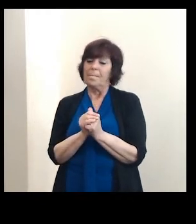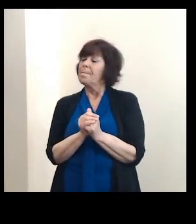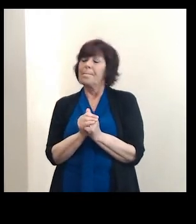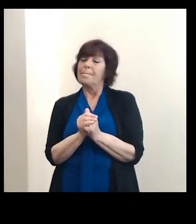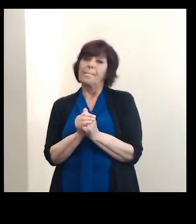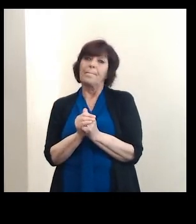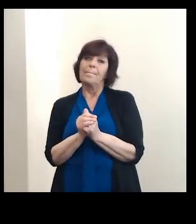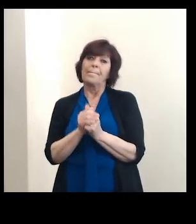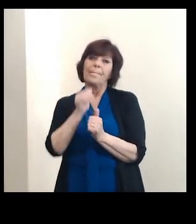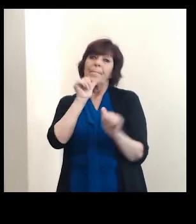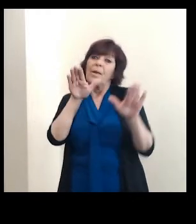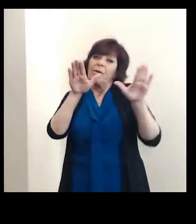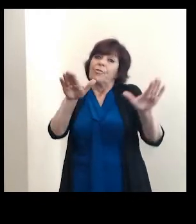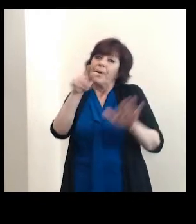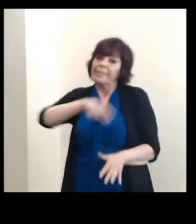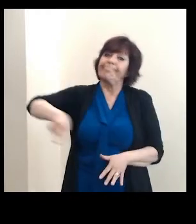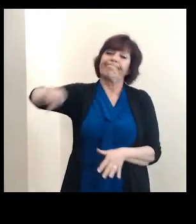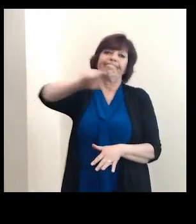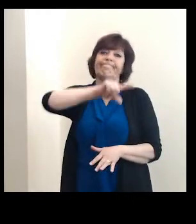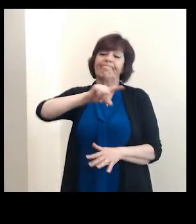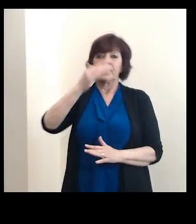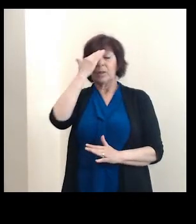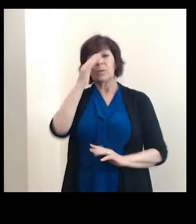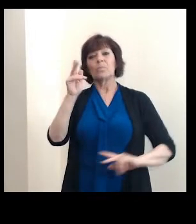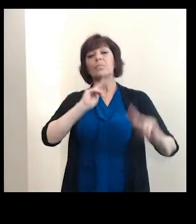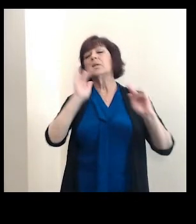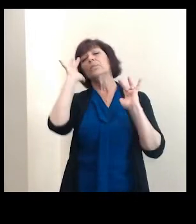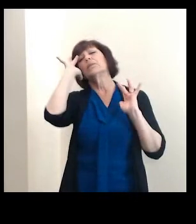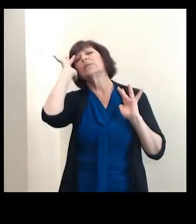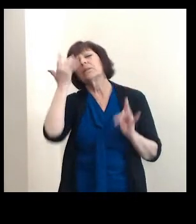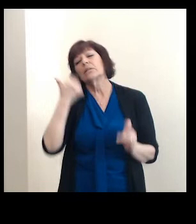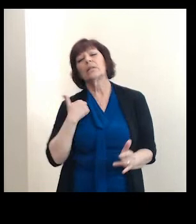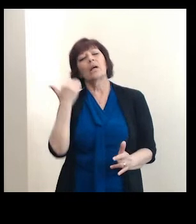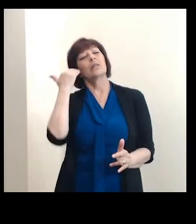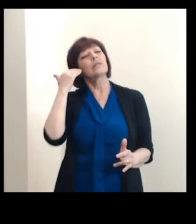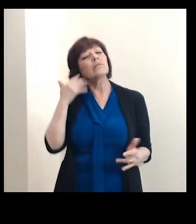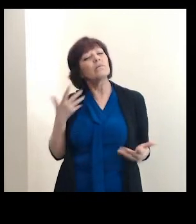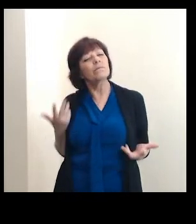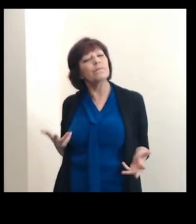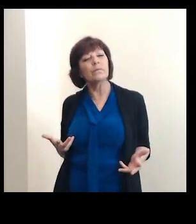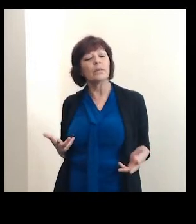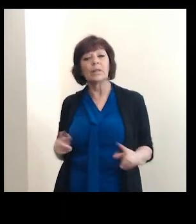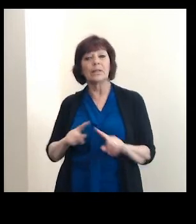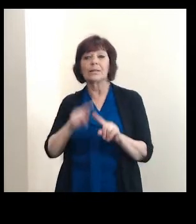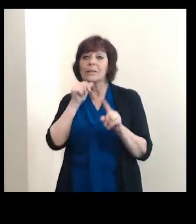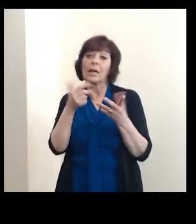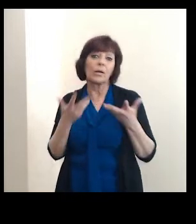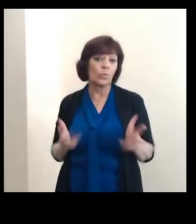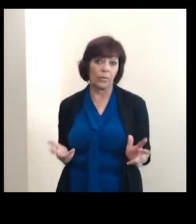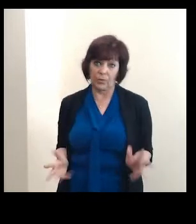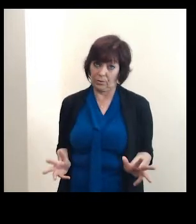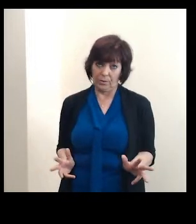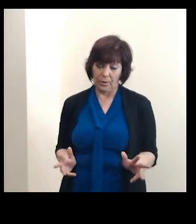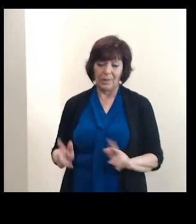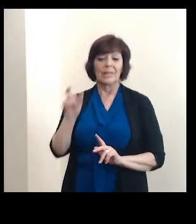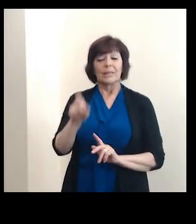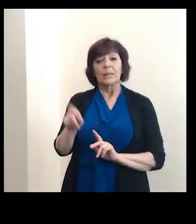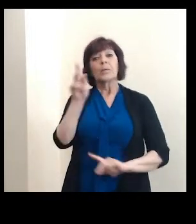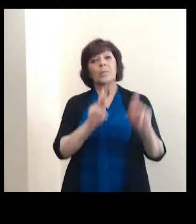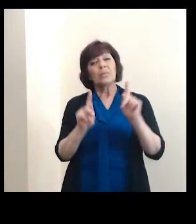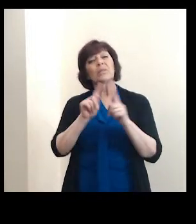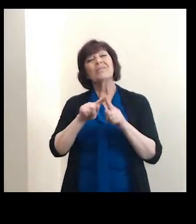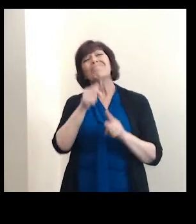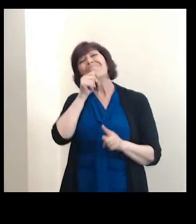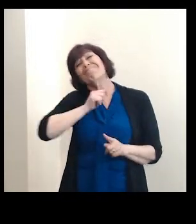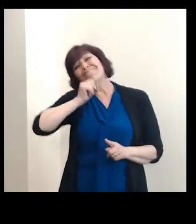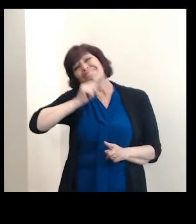it's just not great out there. I know people are sick of COVID, they're over it, but the pandemic's not over. And I need people to hold out for